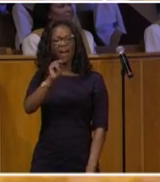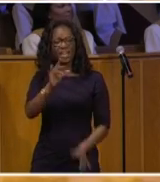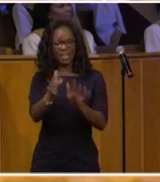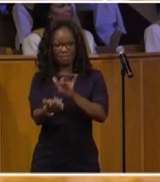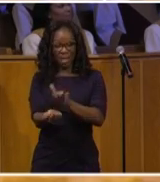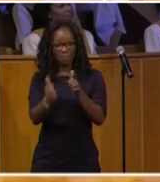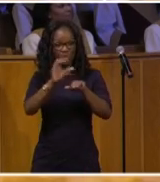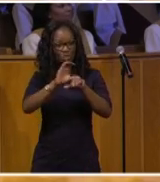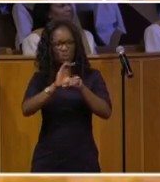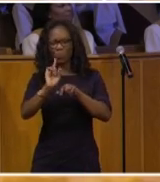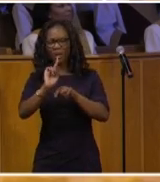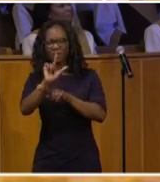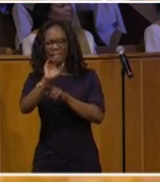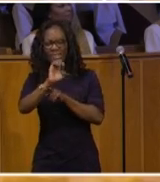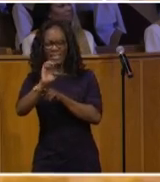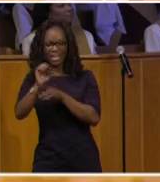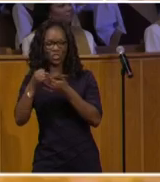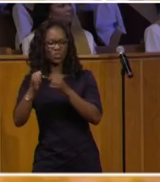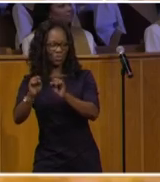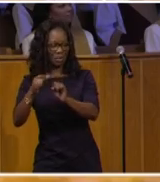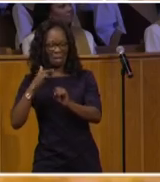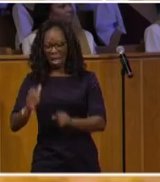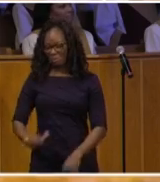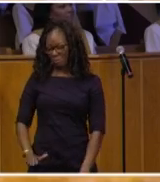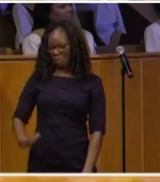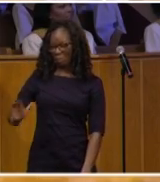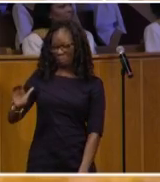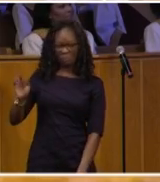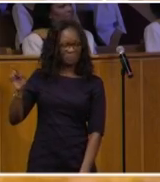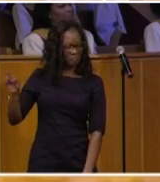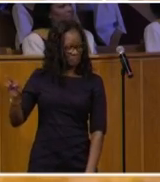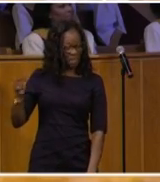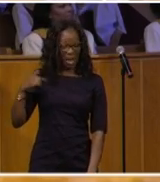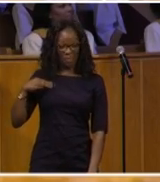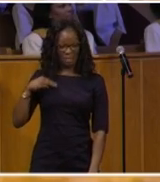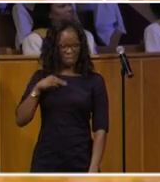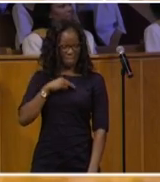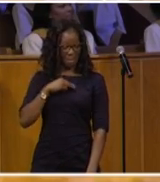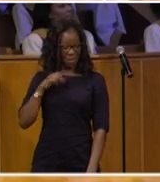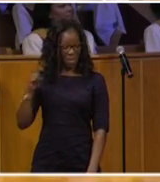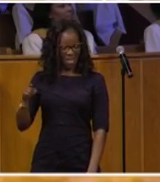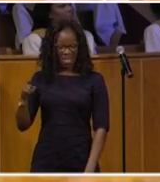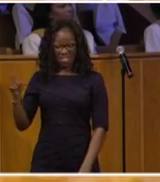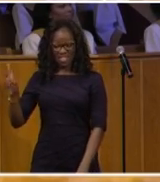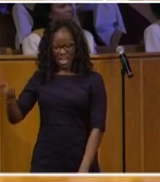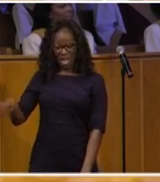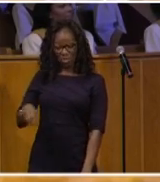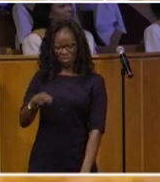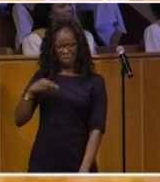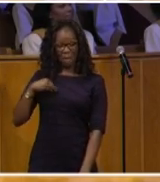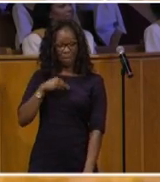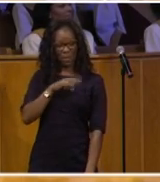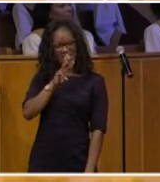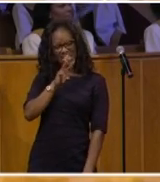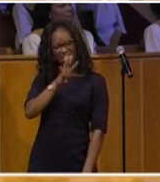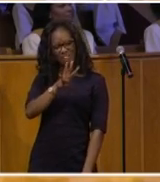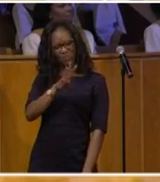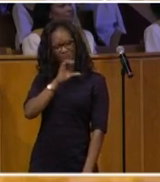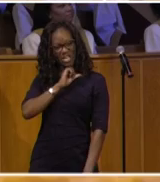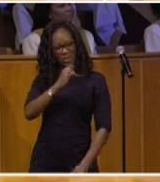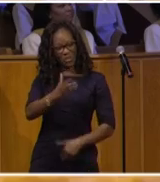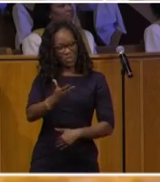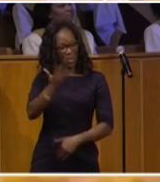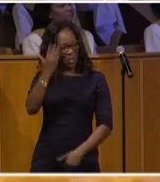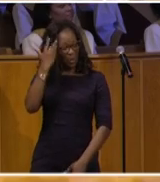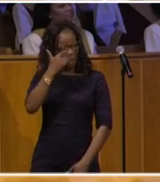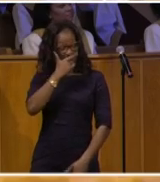on Lee Street, where I grew up and was a member. I came over here 64 years ago because the man